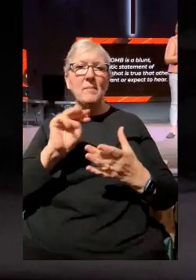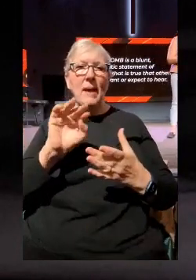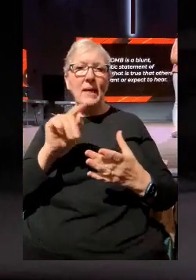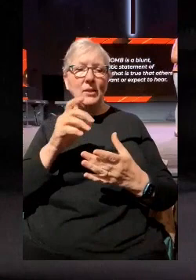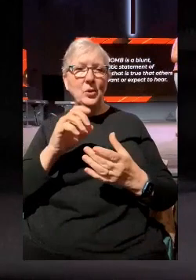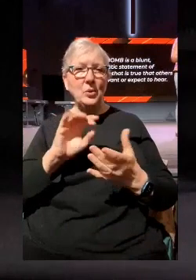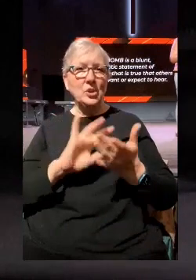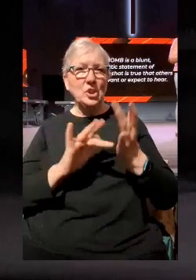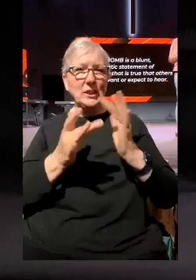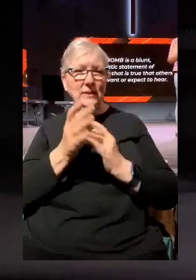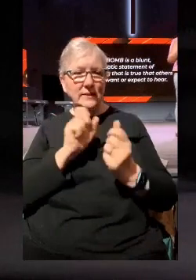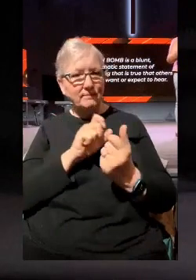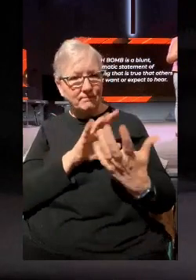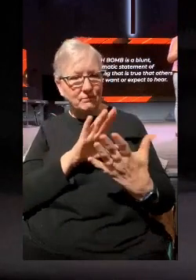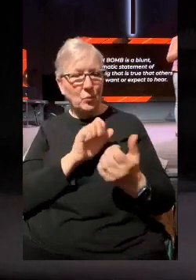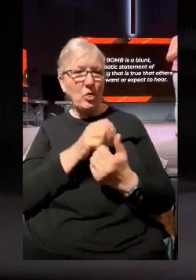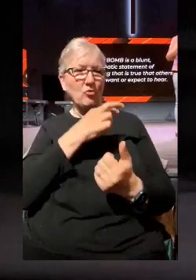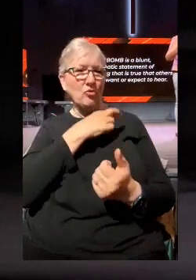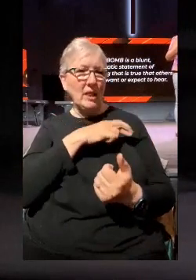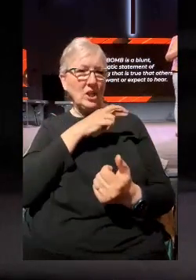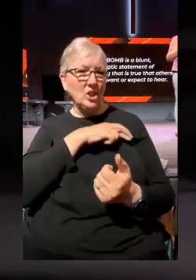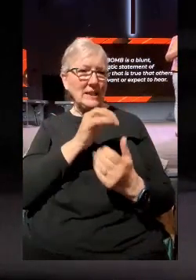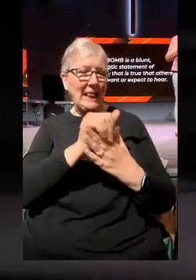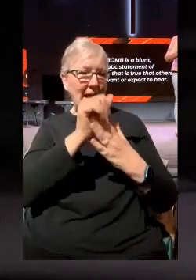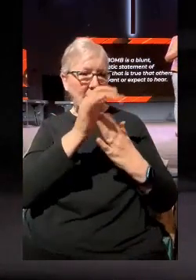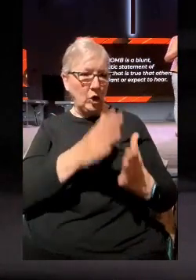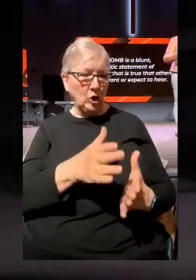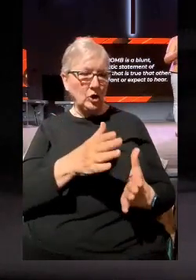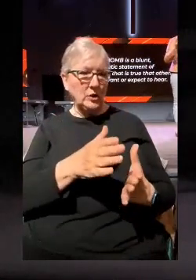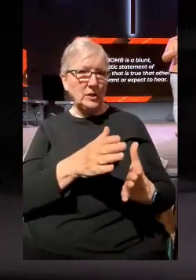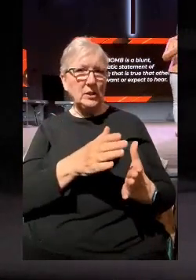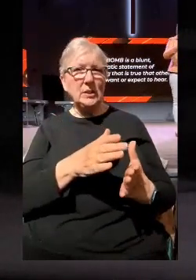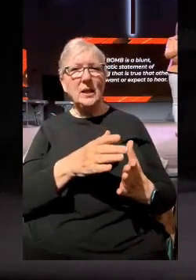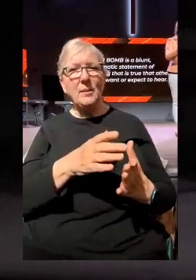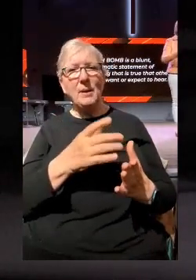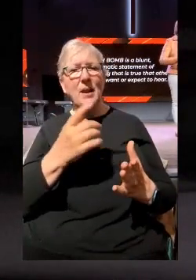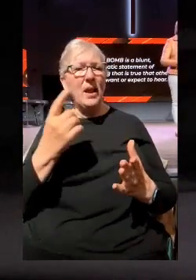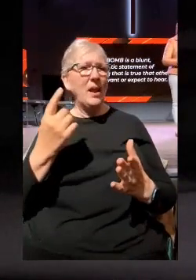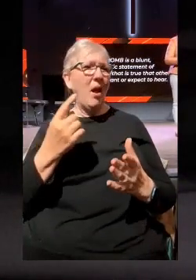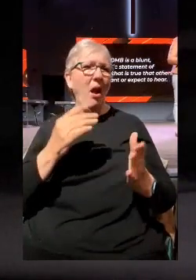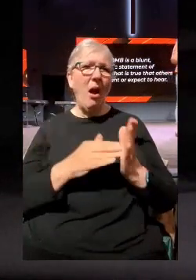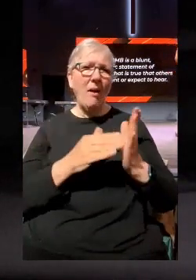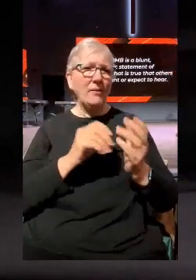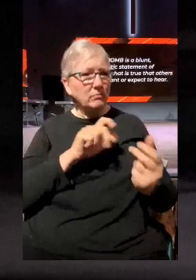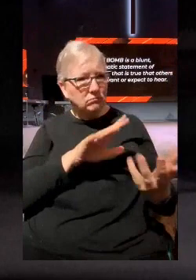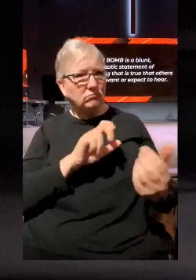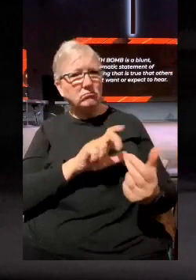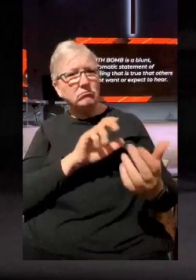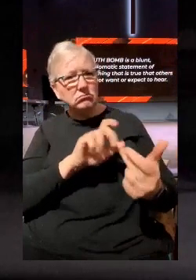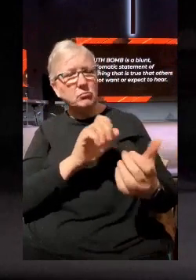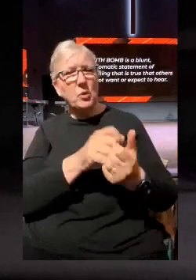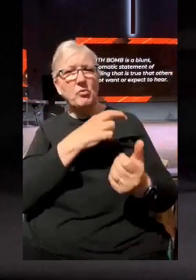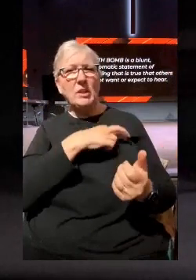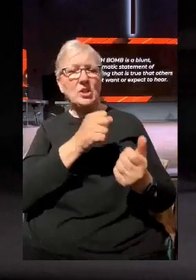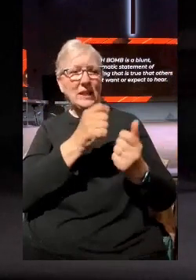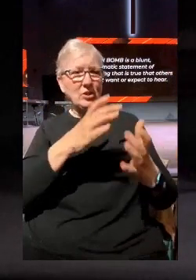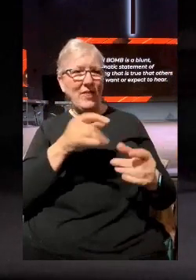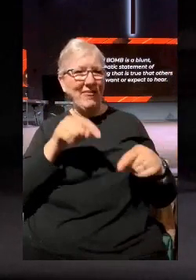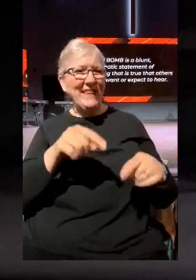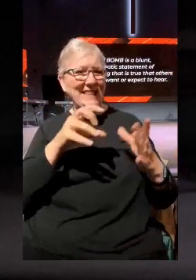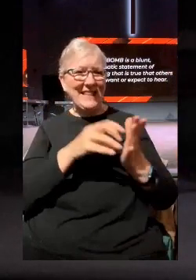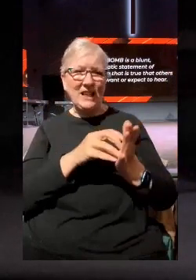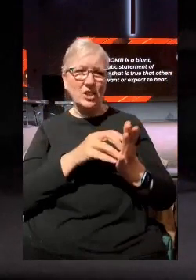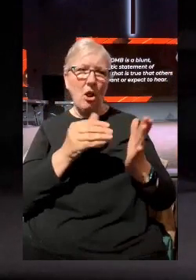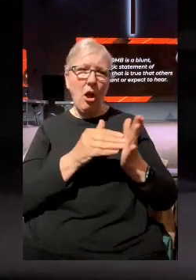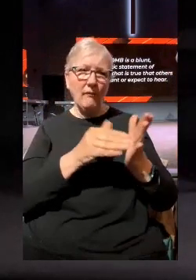day. He tangled with religious leaders constantly. We're in a particularly contentious section right now. Last week, Pastor Mike preached